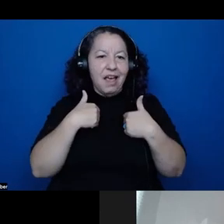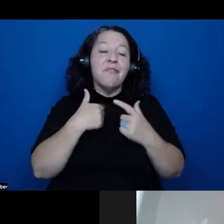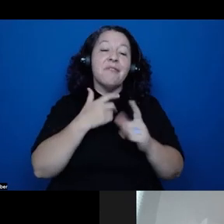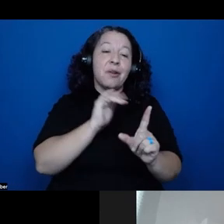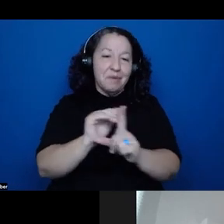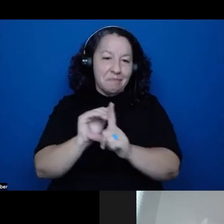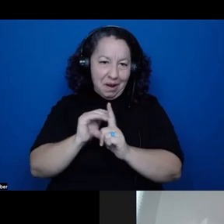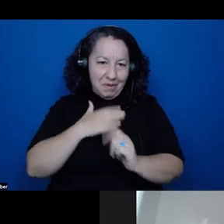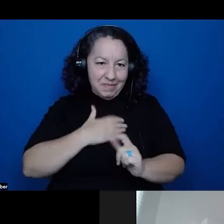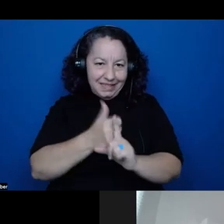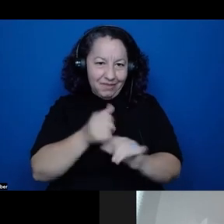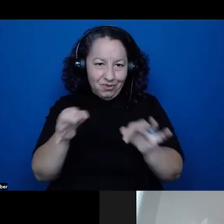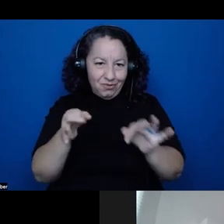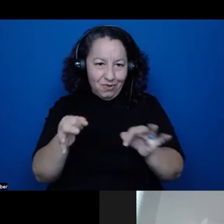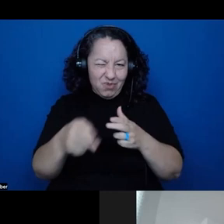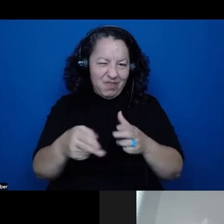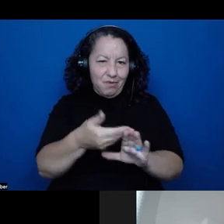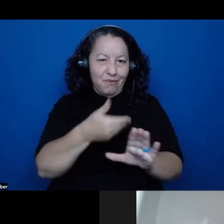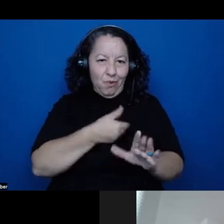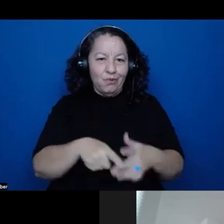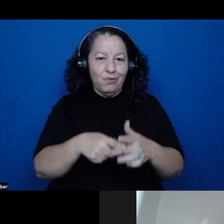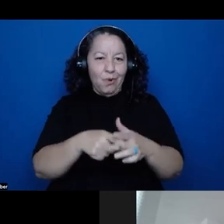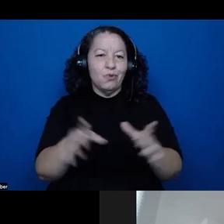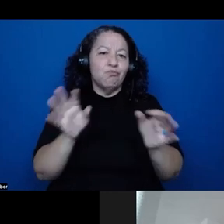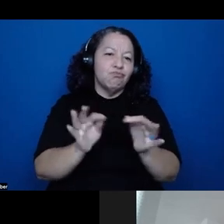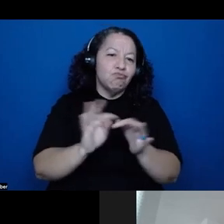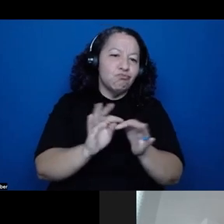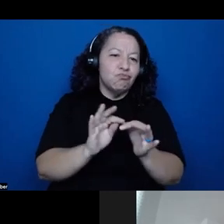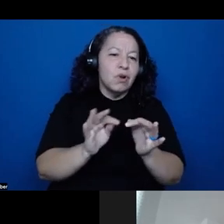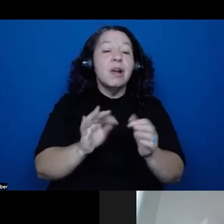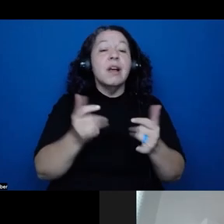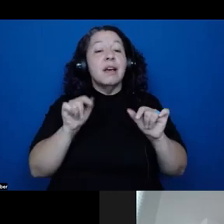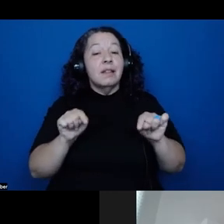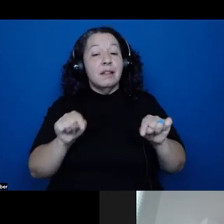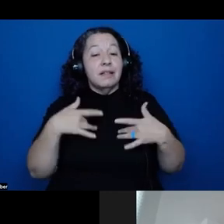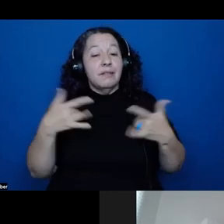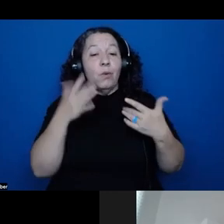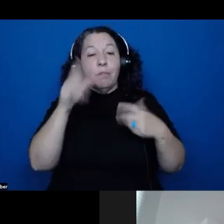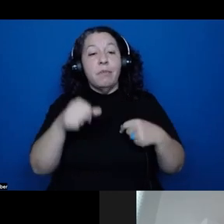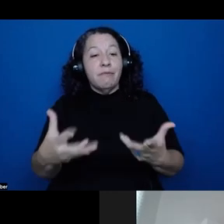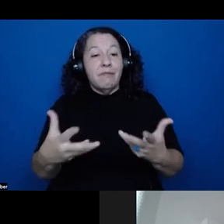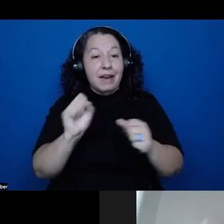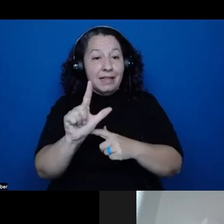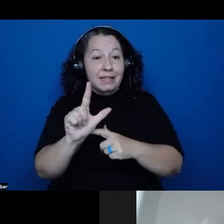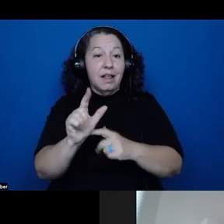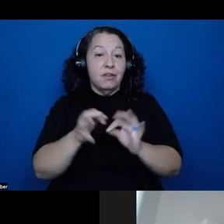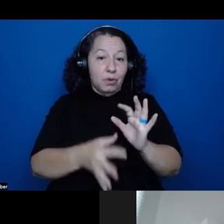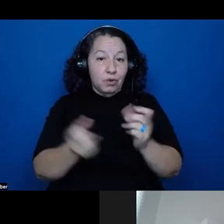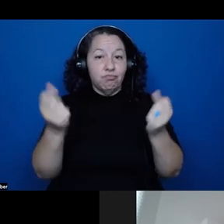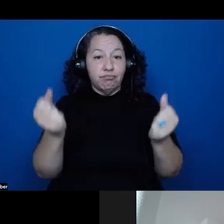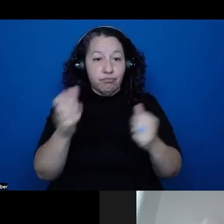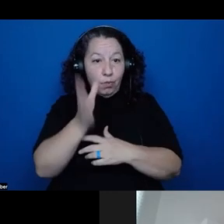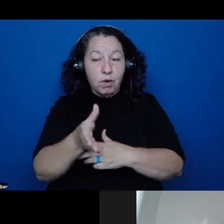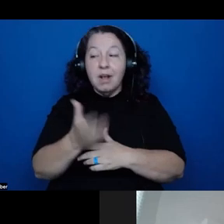speaking. This event offers ASL interpretation. I'd like to thank our two interpreters